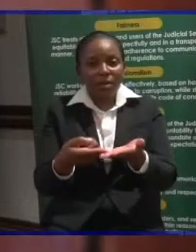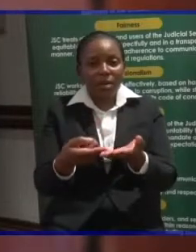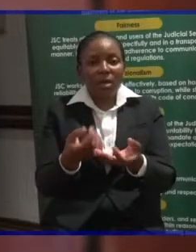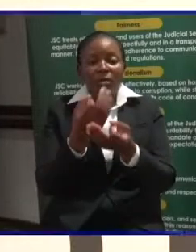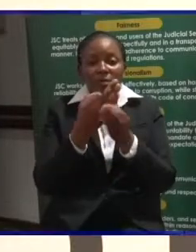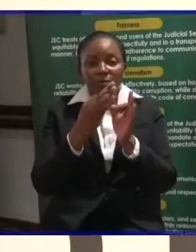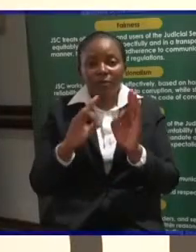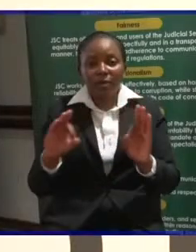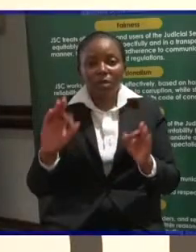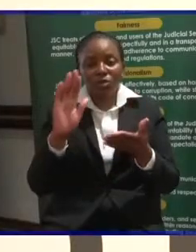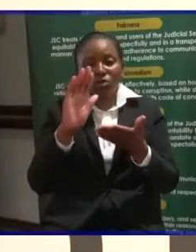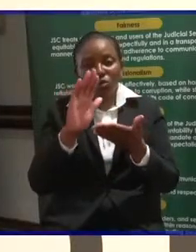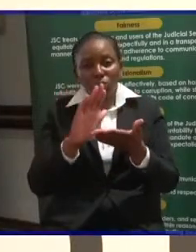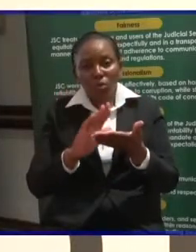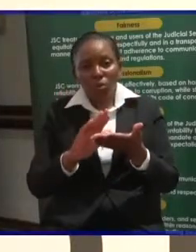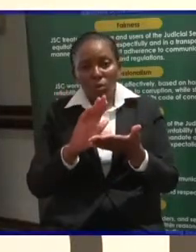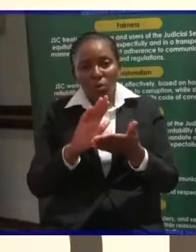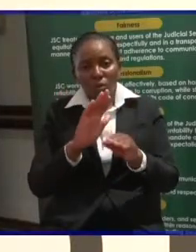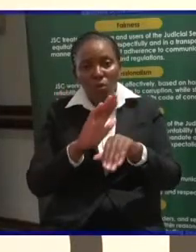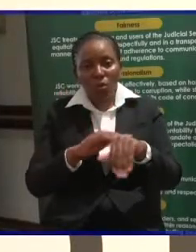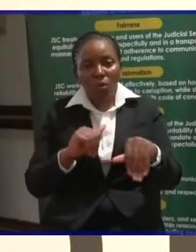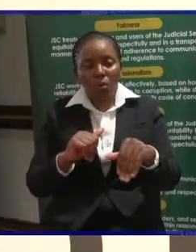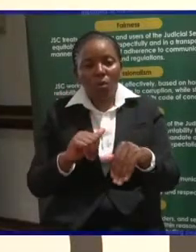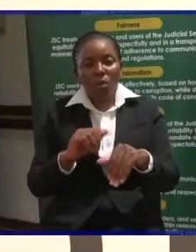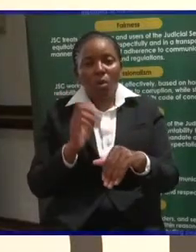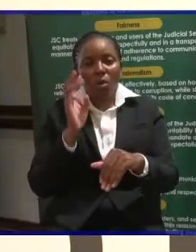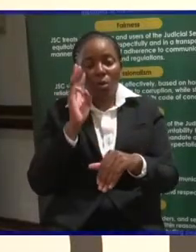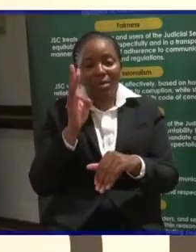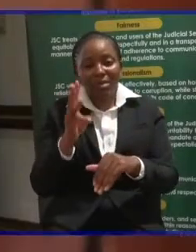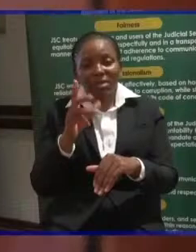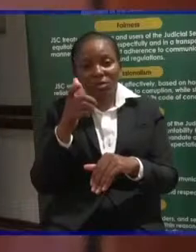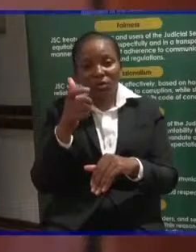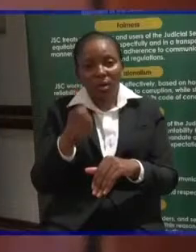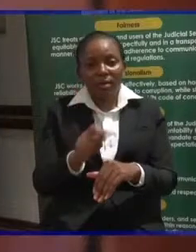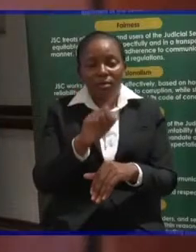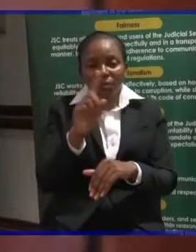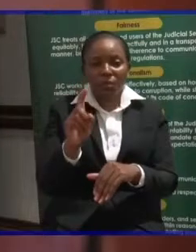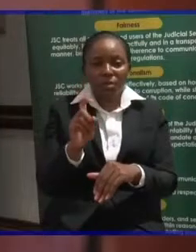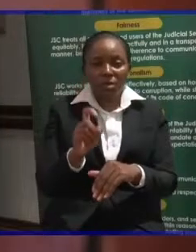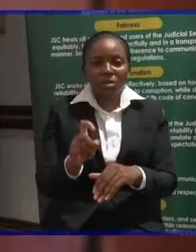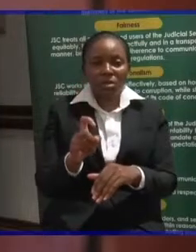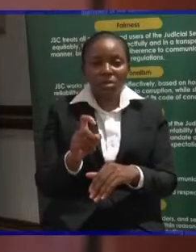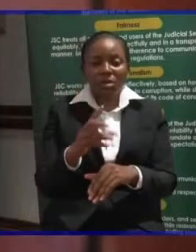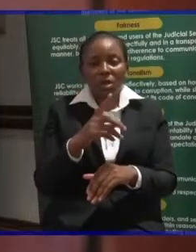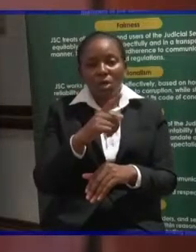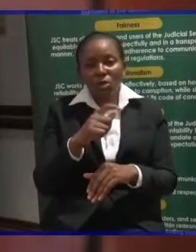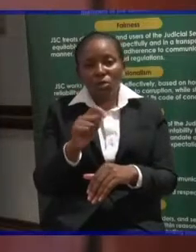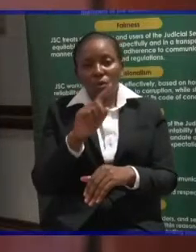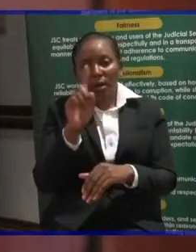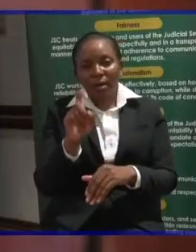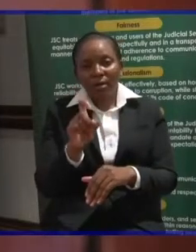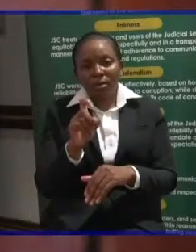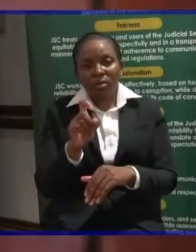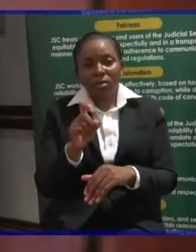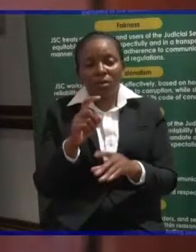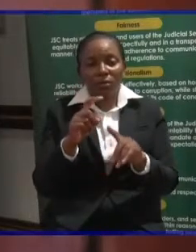call witnesses, to ask them questions, to also even ask questions from the